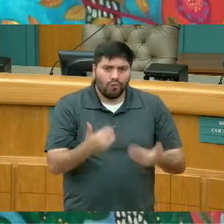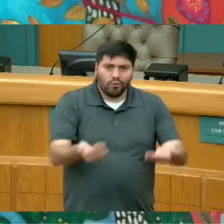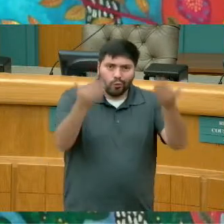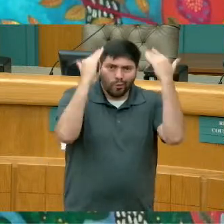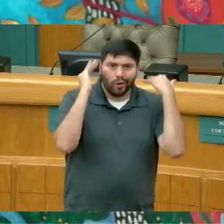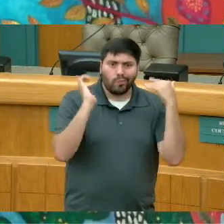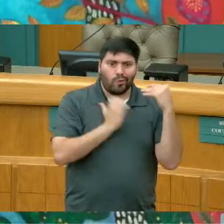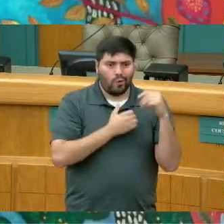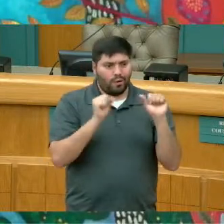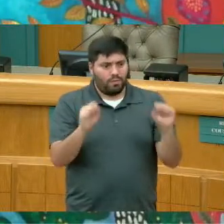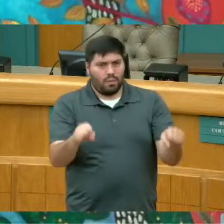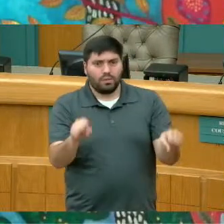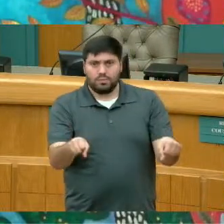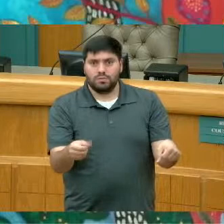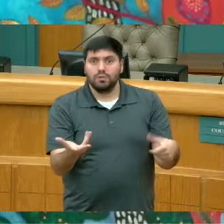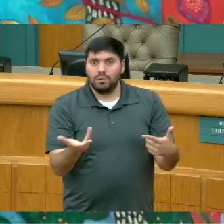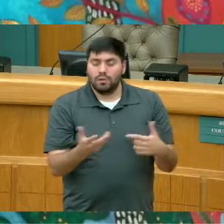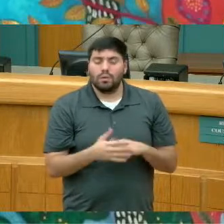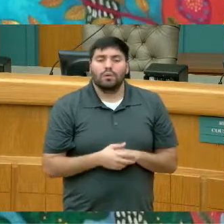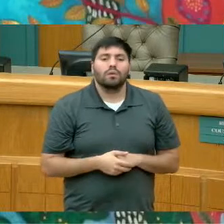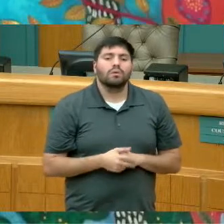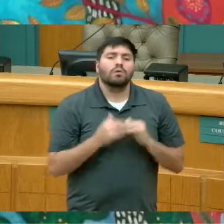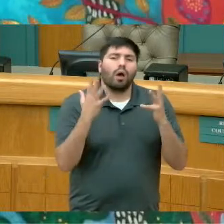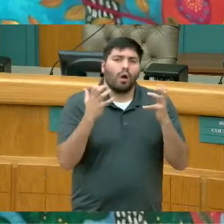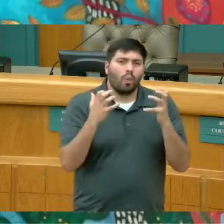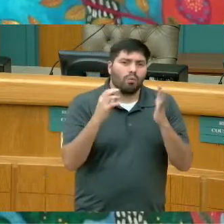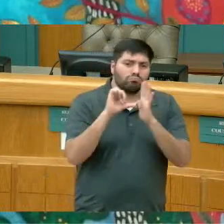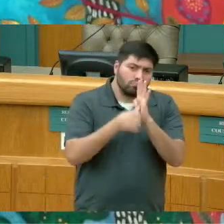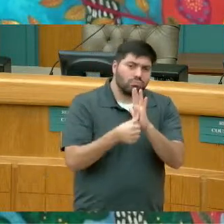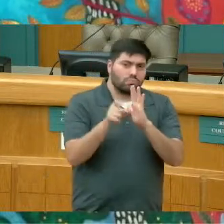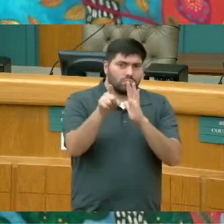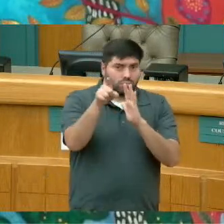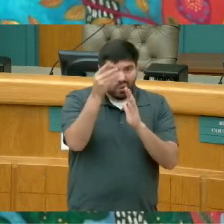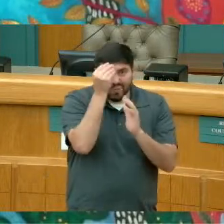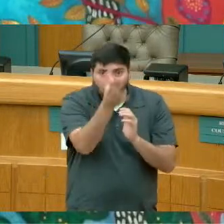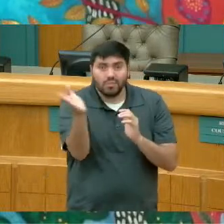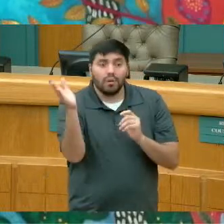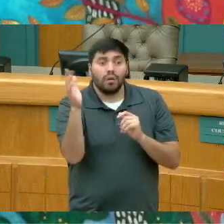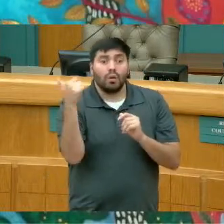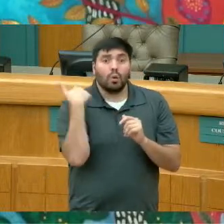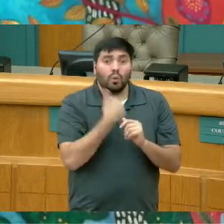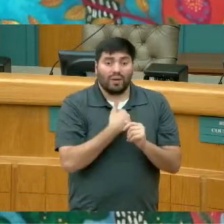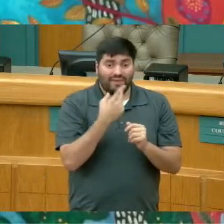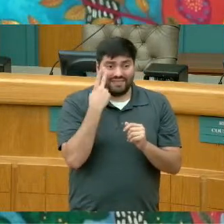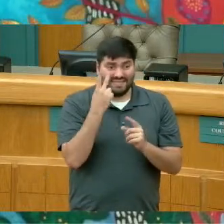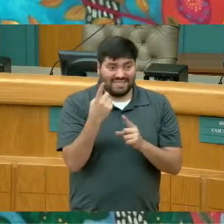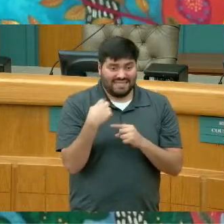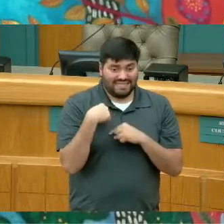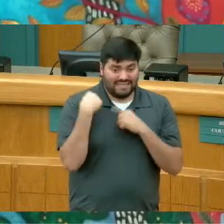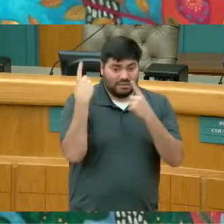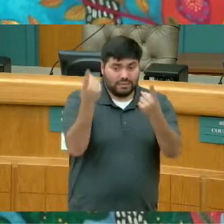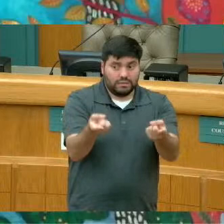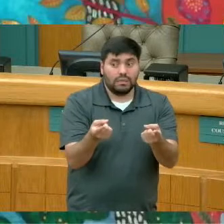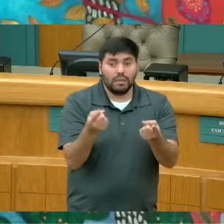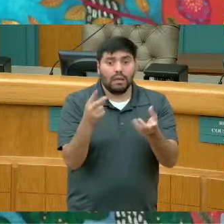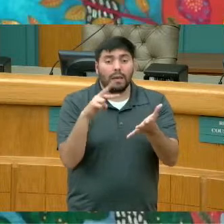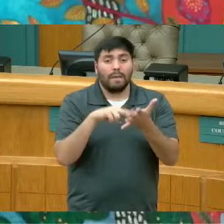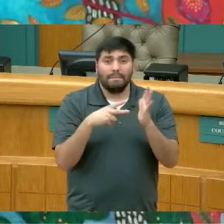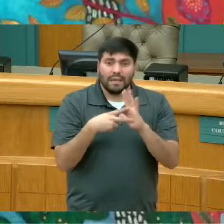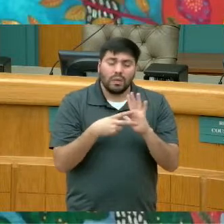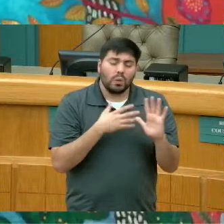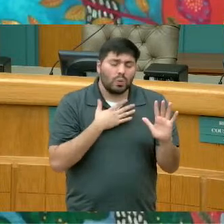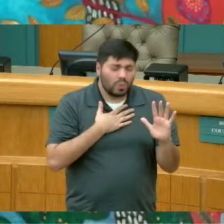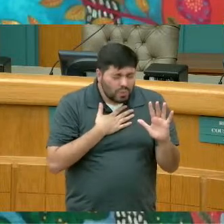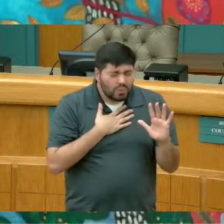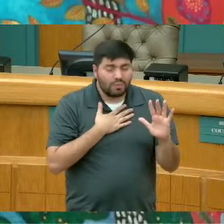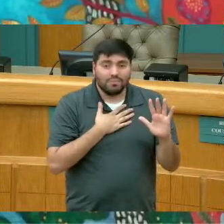handle those that needed to be hospitalized. Well, I want you to know that what we have seen this summer, and I'm so